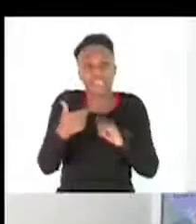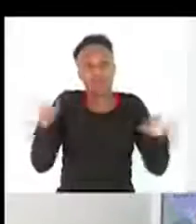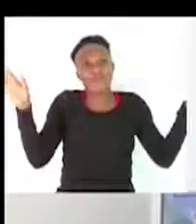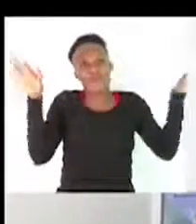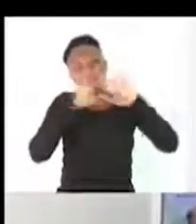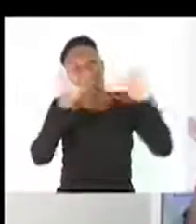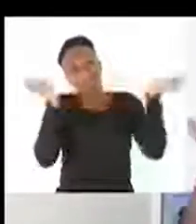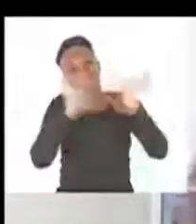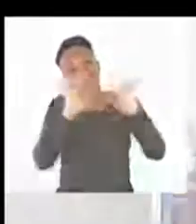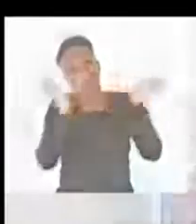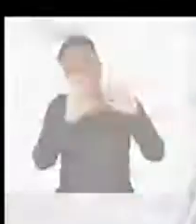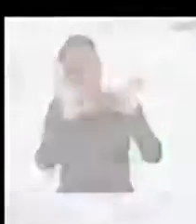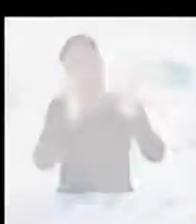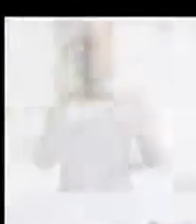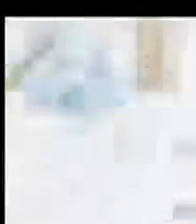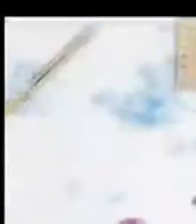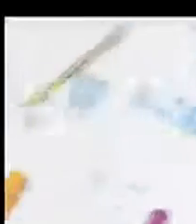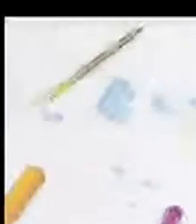and bye-bye.